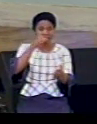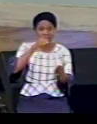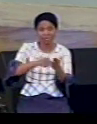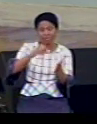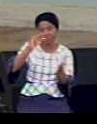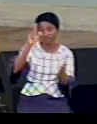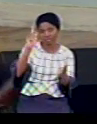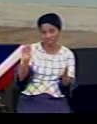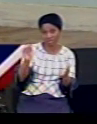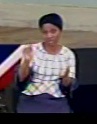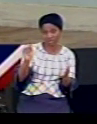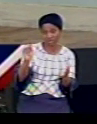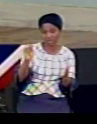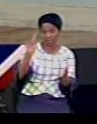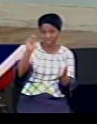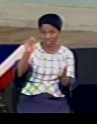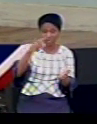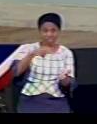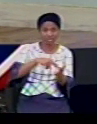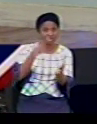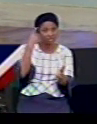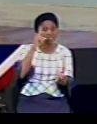the Savior. He has spoken.